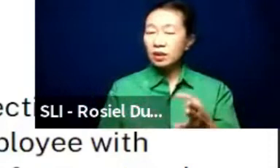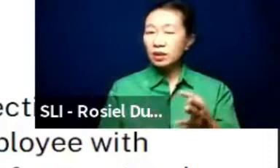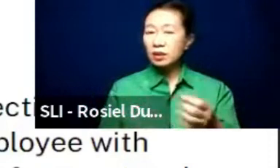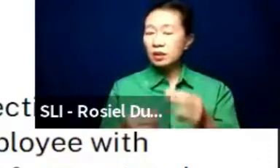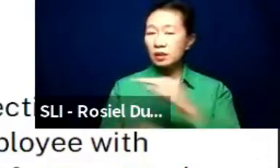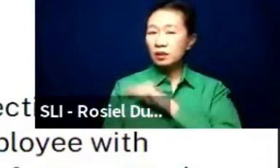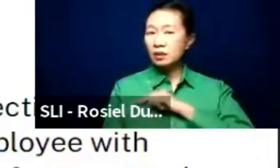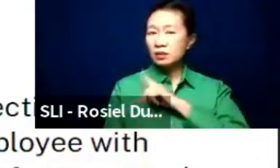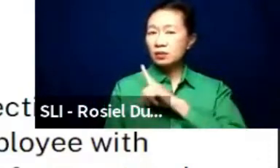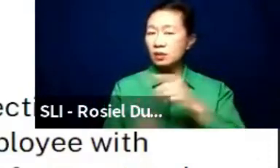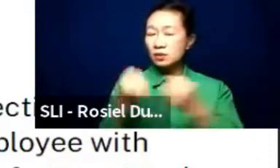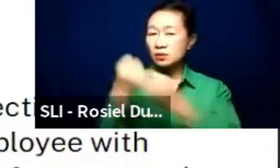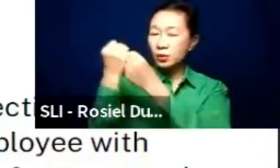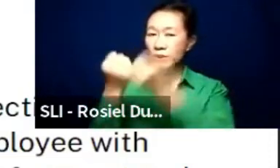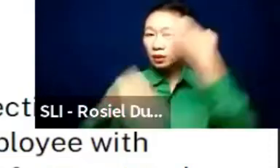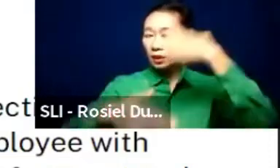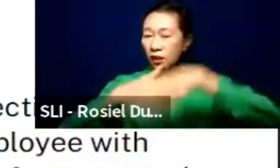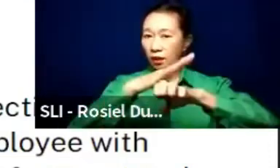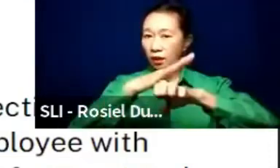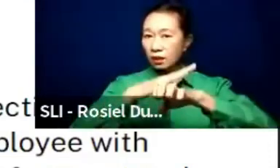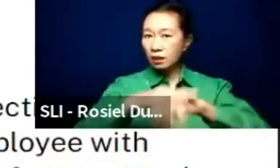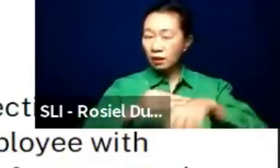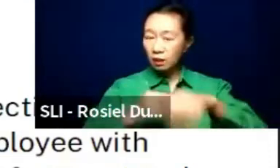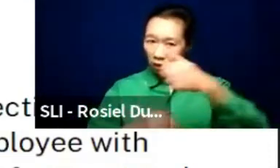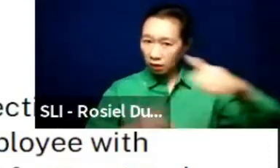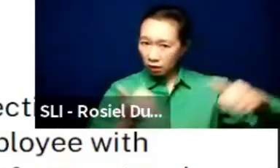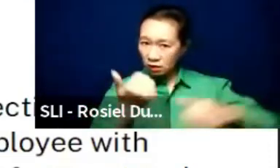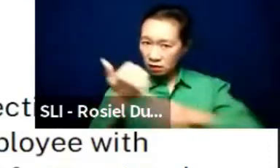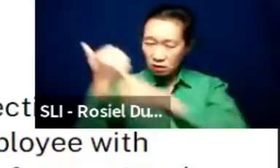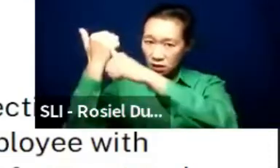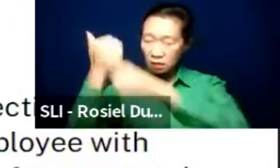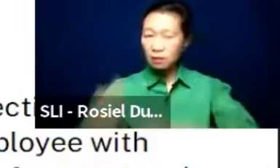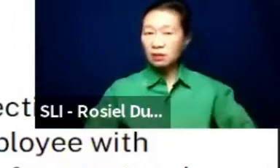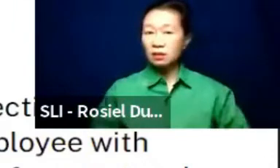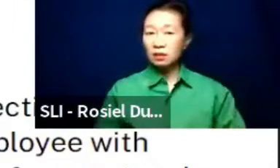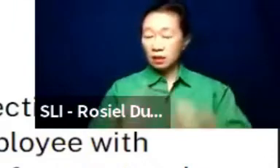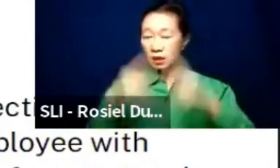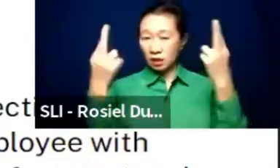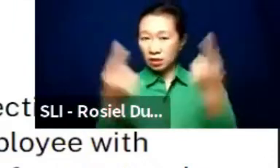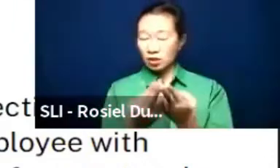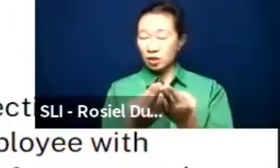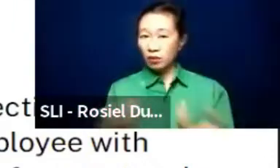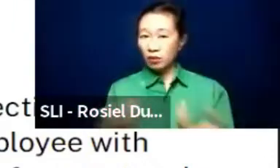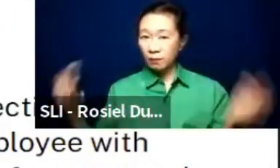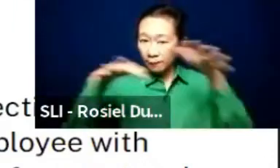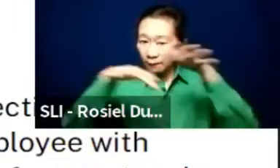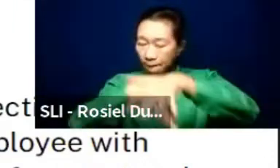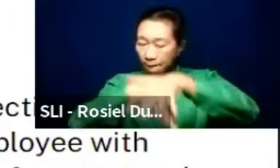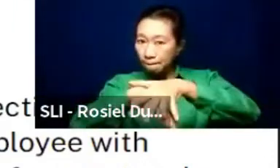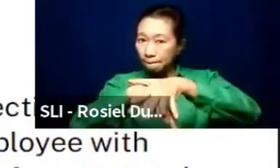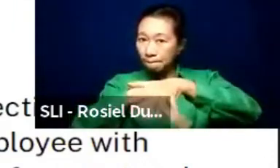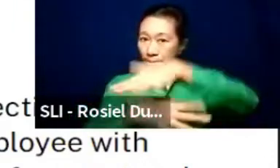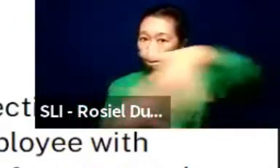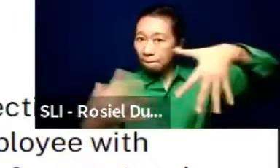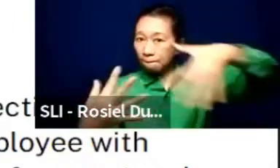dito pumapasok yung any assistance, relationship, or interaction